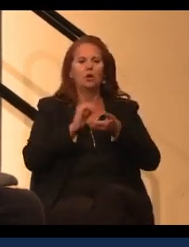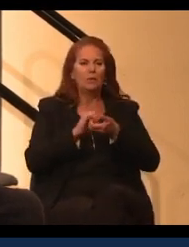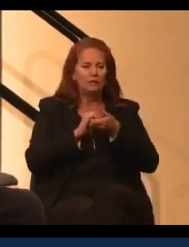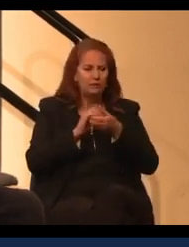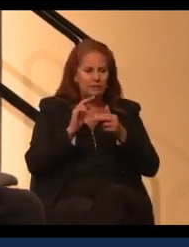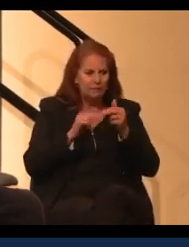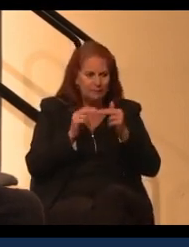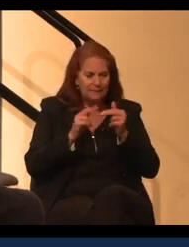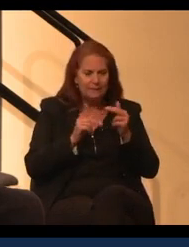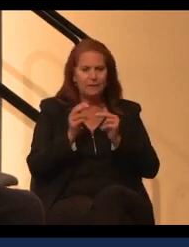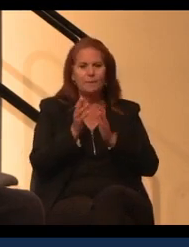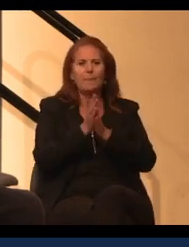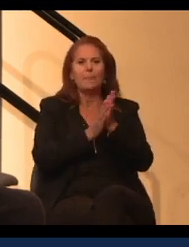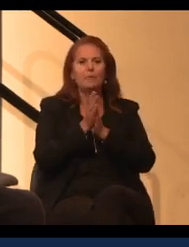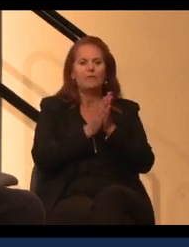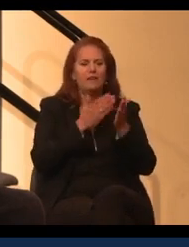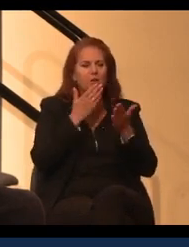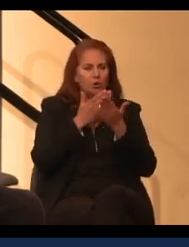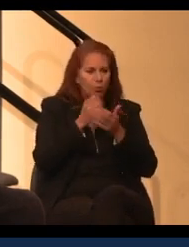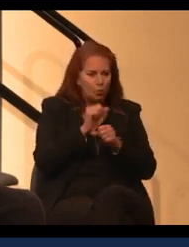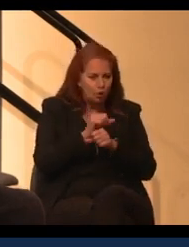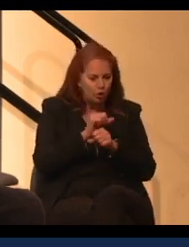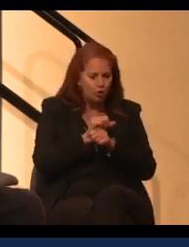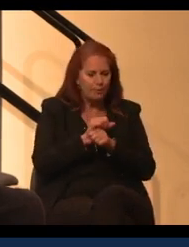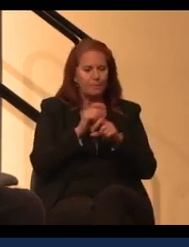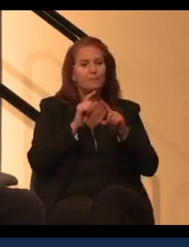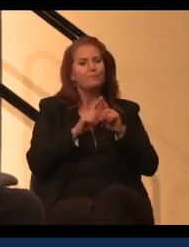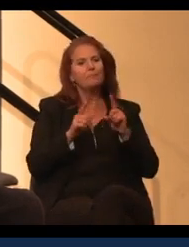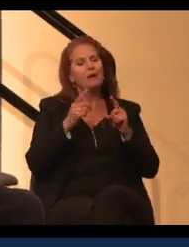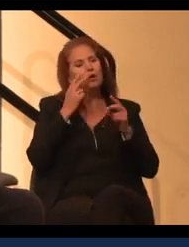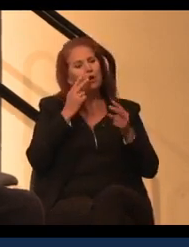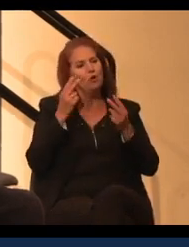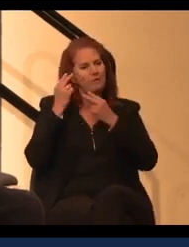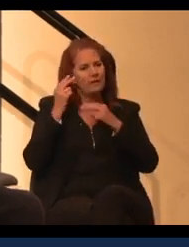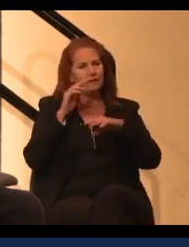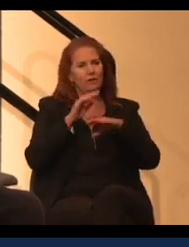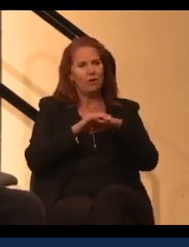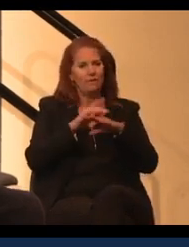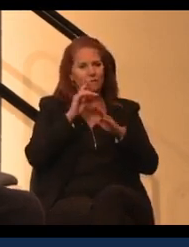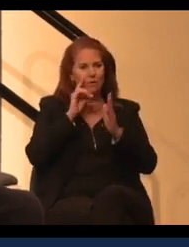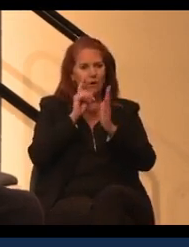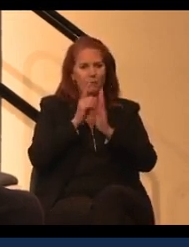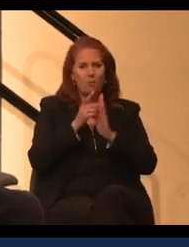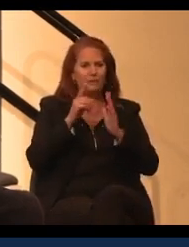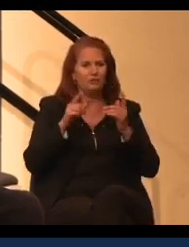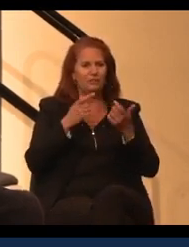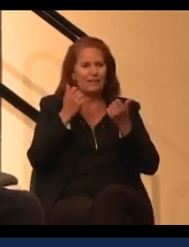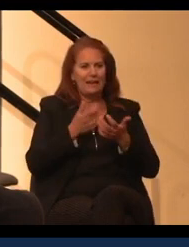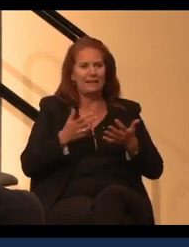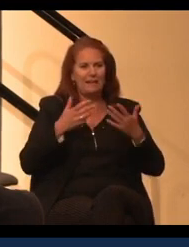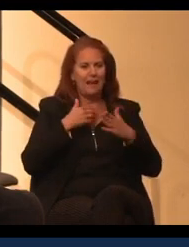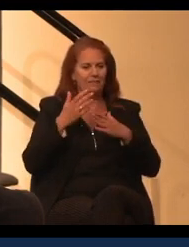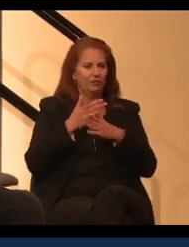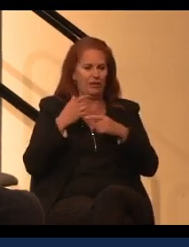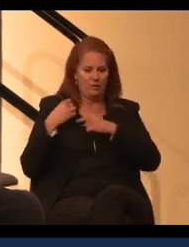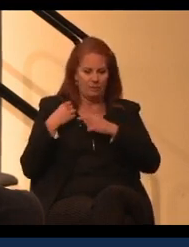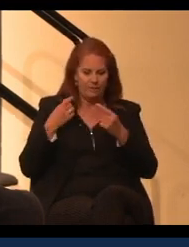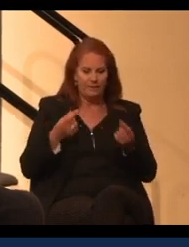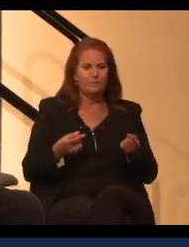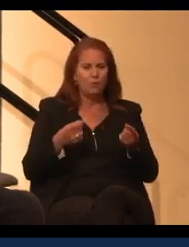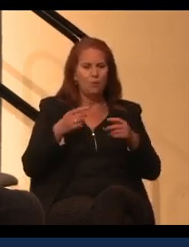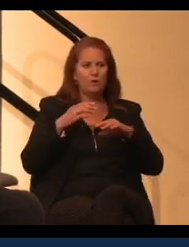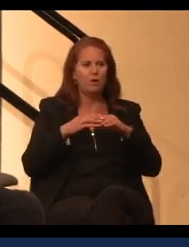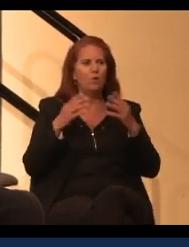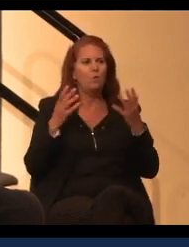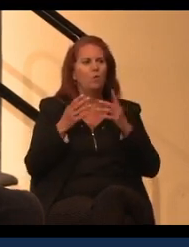to motivating good work. But even reflecting upon, for a moment, on just anything I've shared up to this point